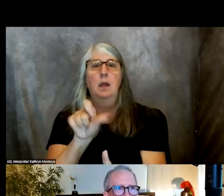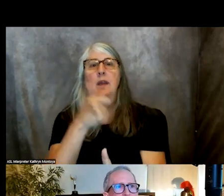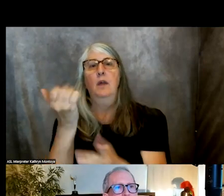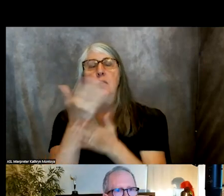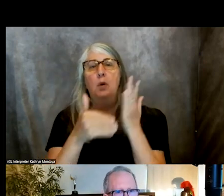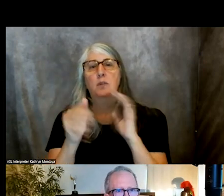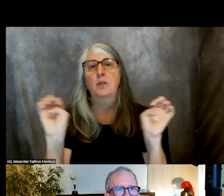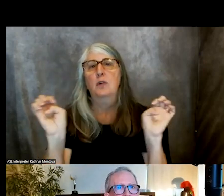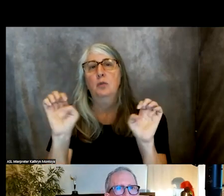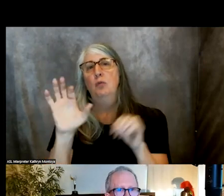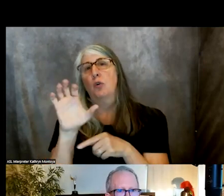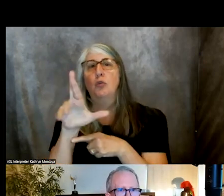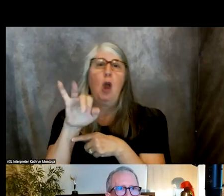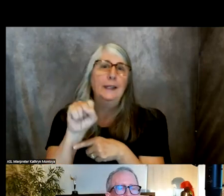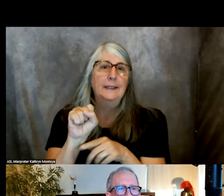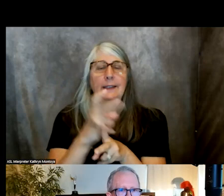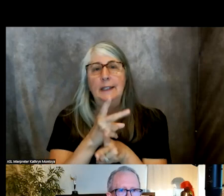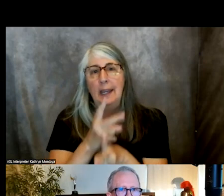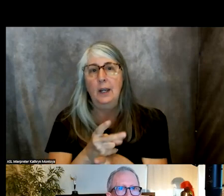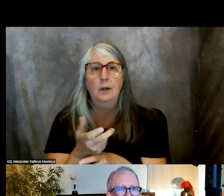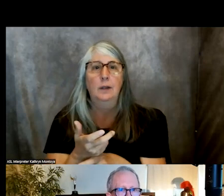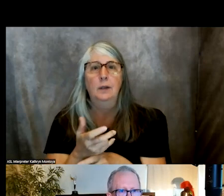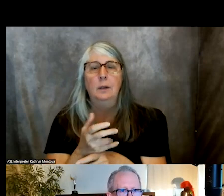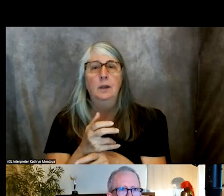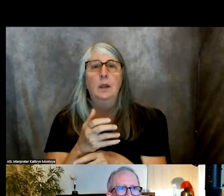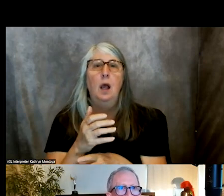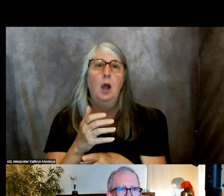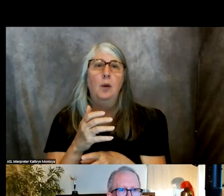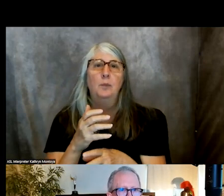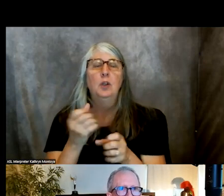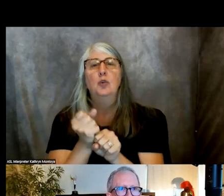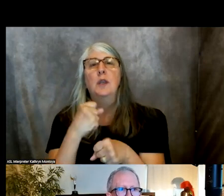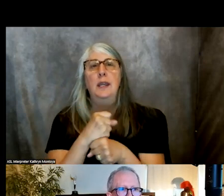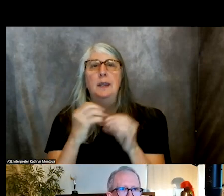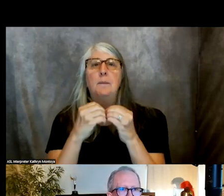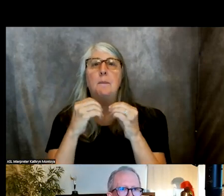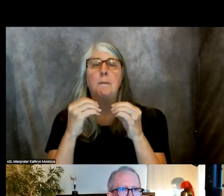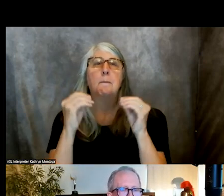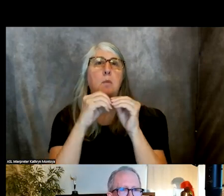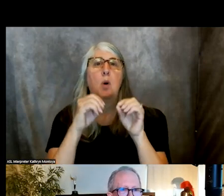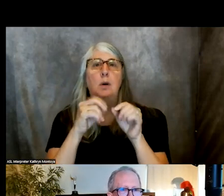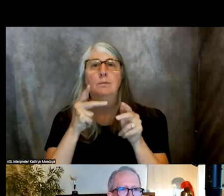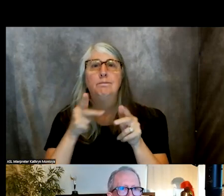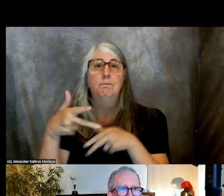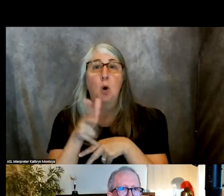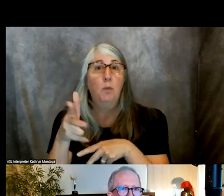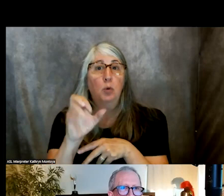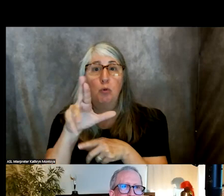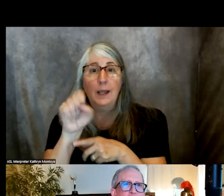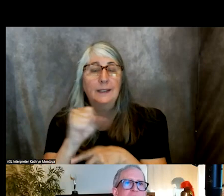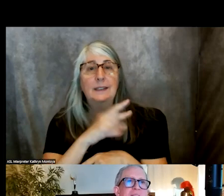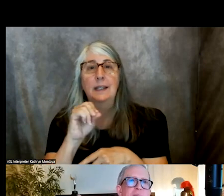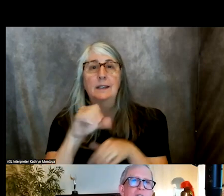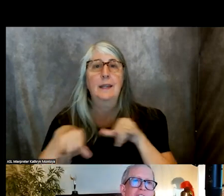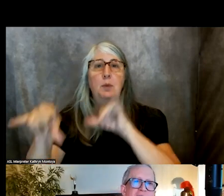crisis care continuum and funding mobile crisis and creating more crisis stabilization centers. A lot of discussion at the White House